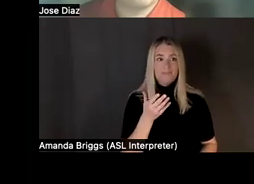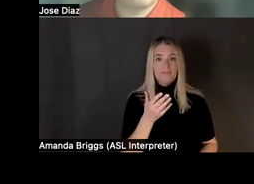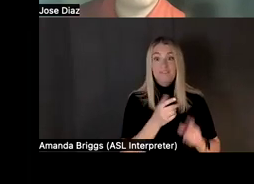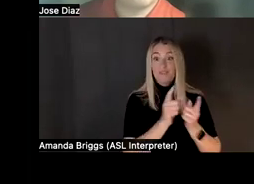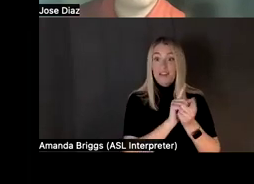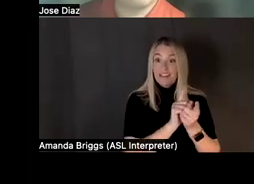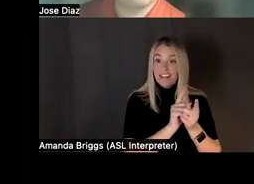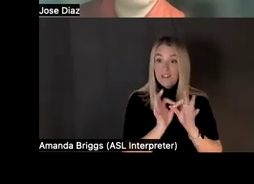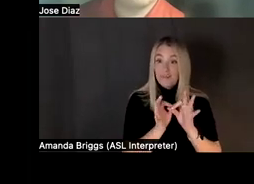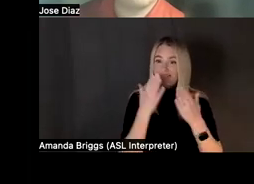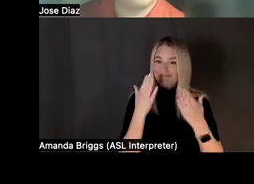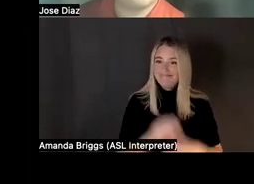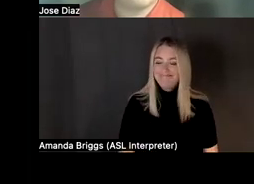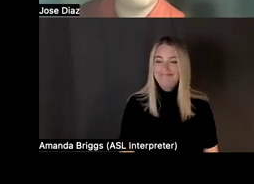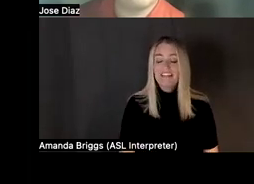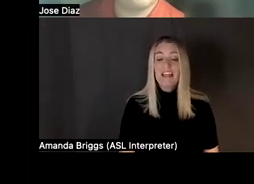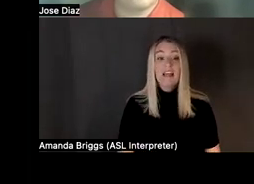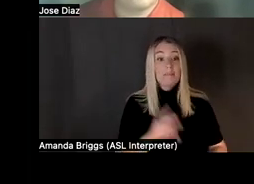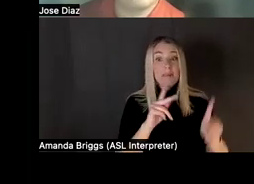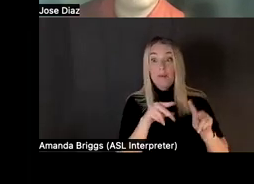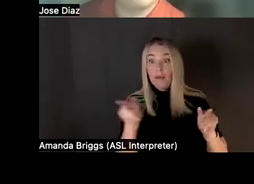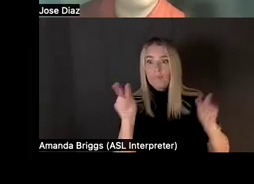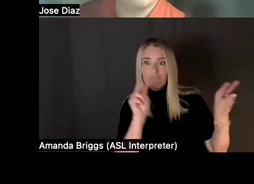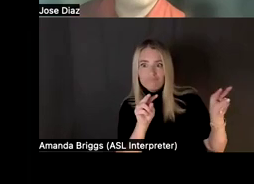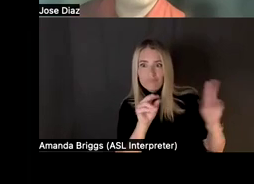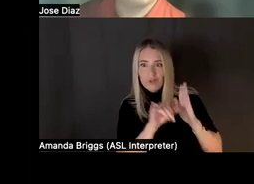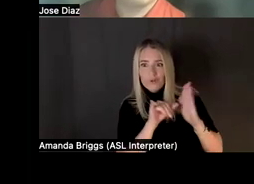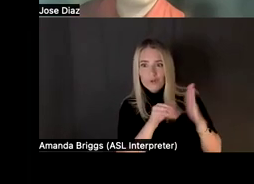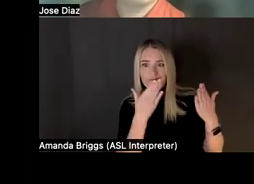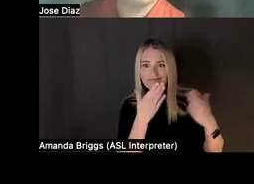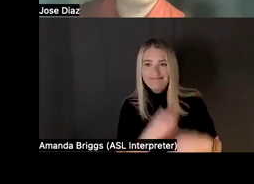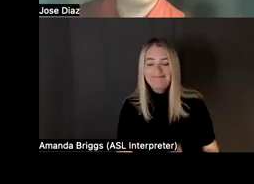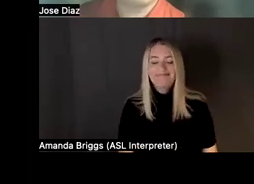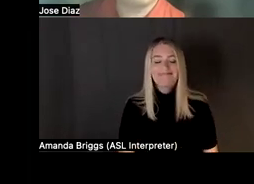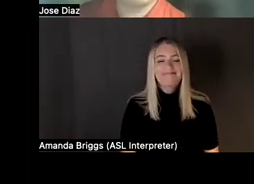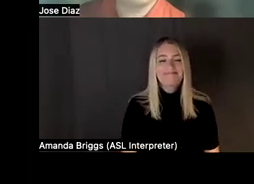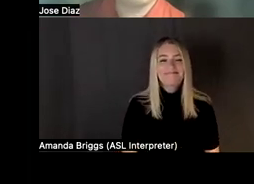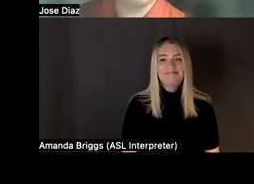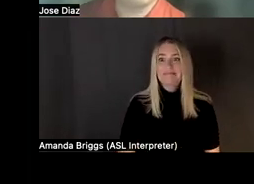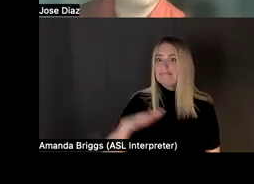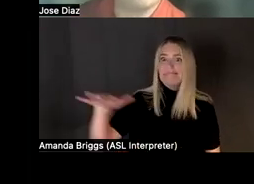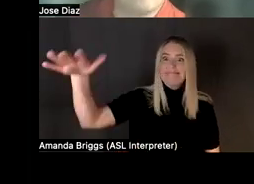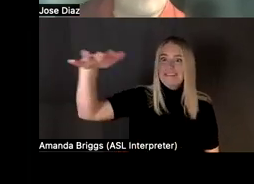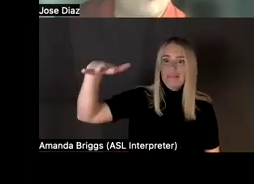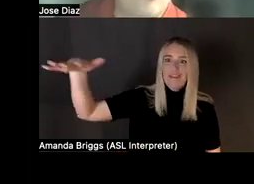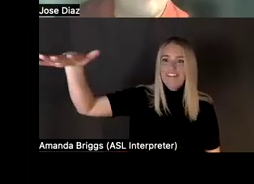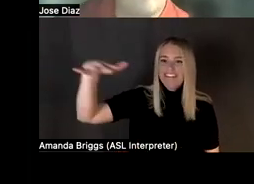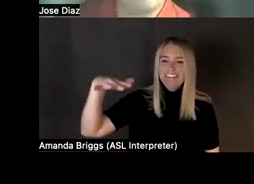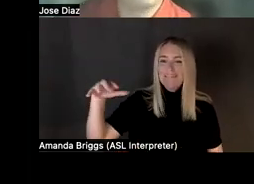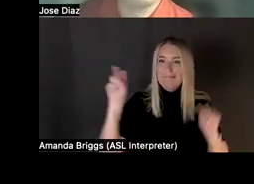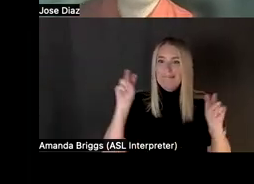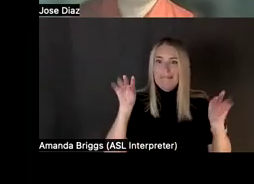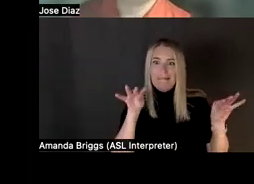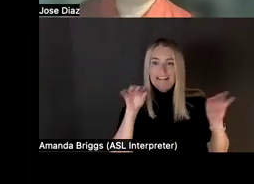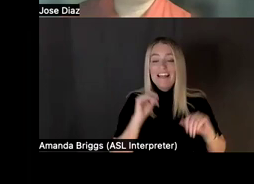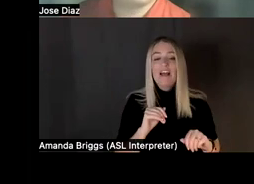and interpreting, the people who are watching on YouTube, out there in the ether. This is an